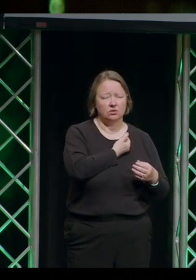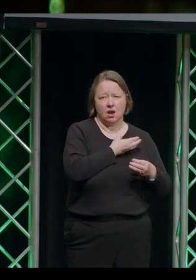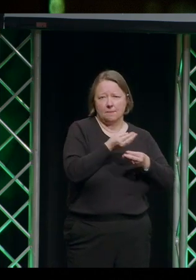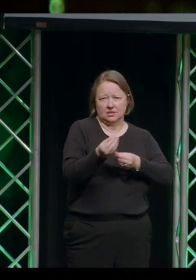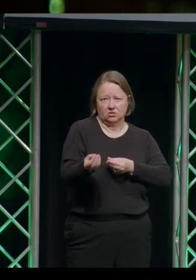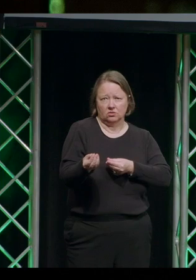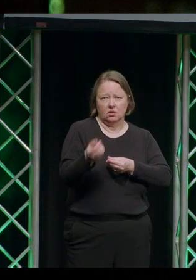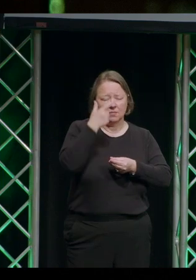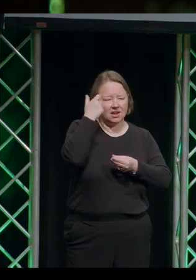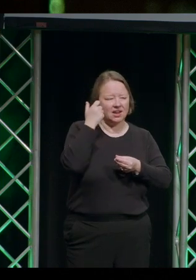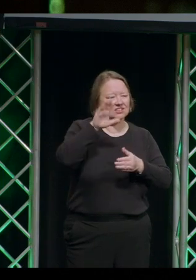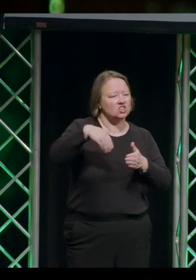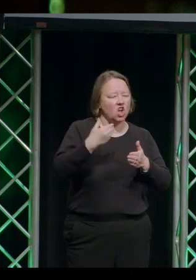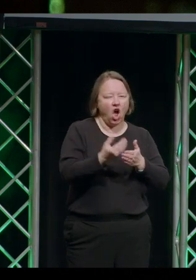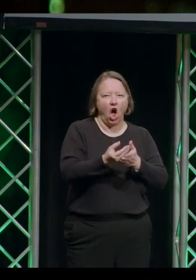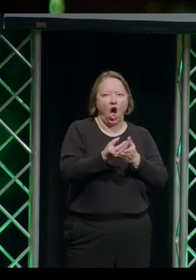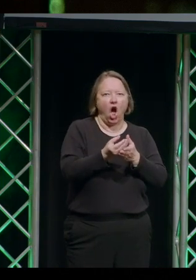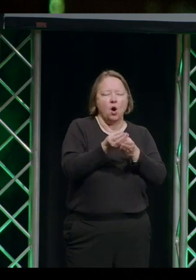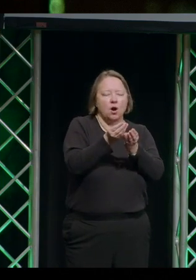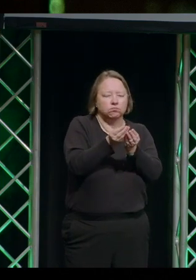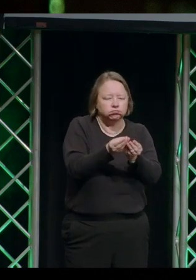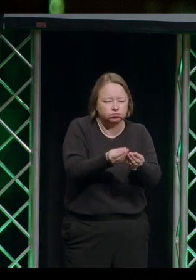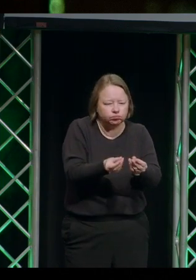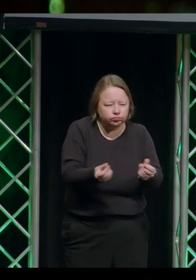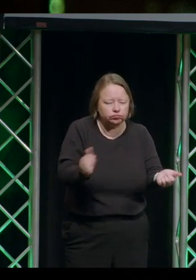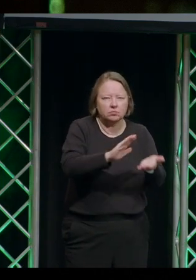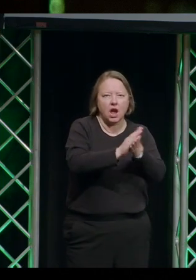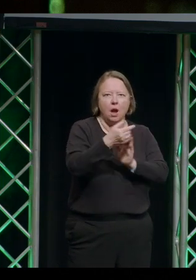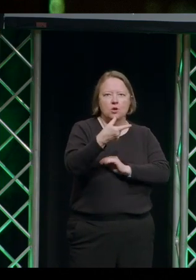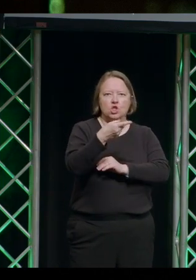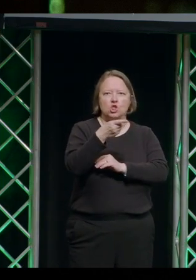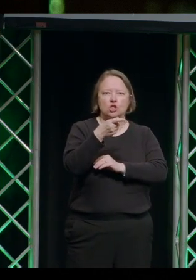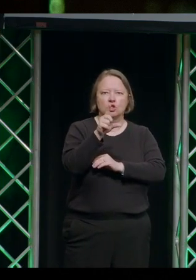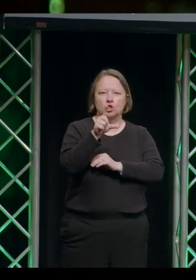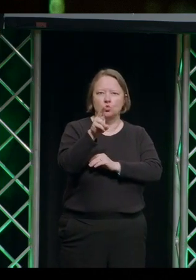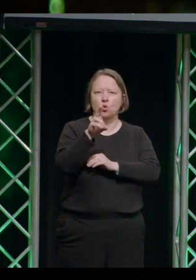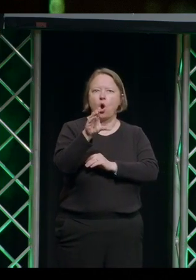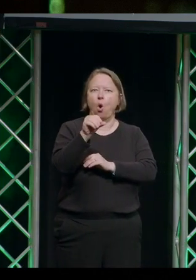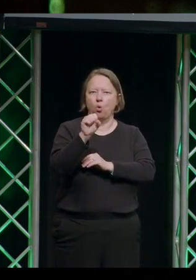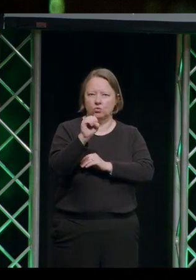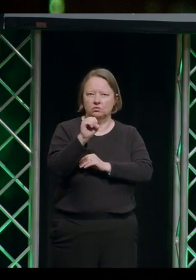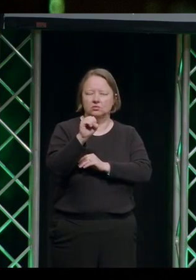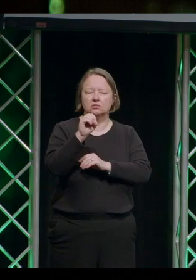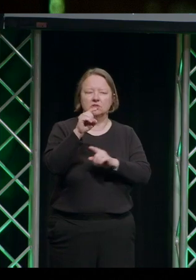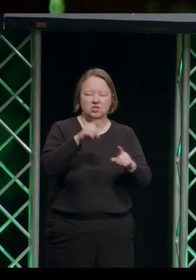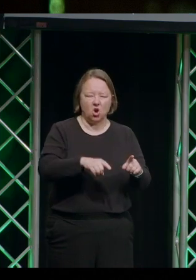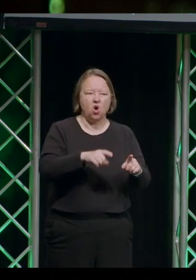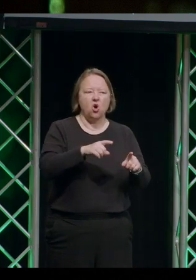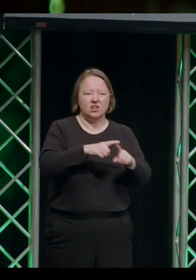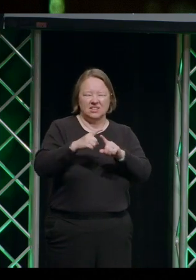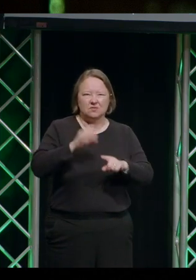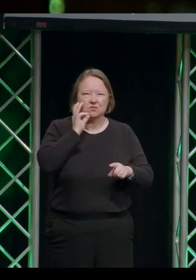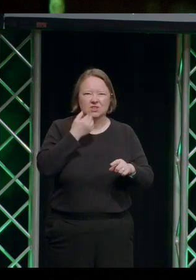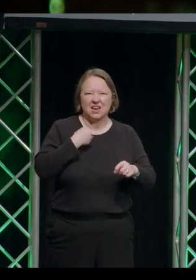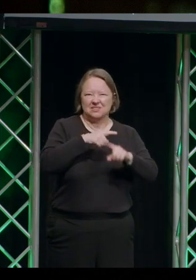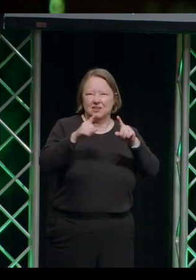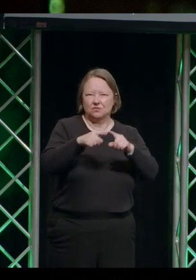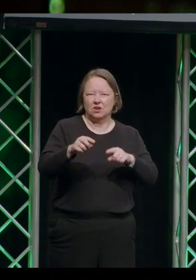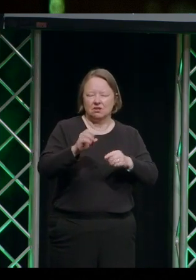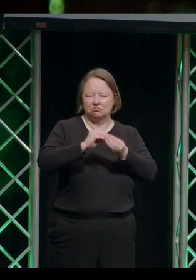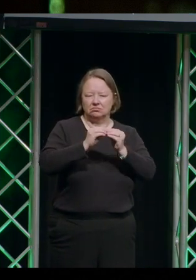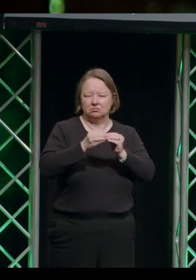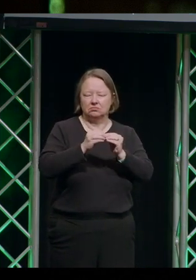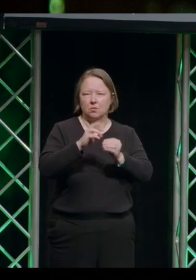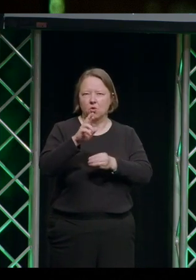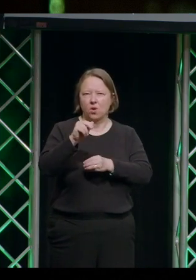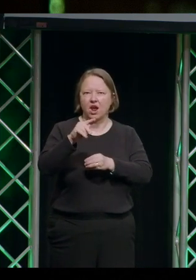material because it's all broken down into glucose. Different produce has different glucose ratios. Some of them have more of one type of